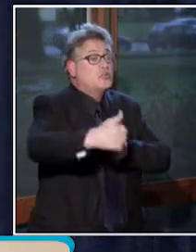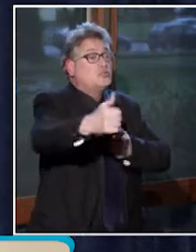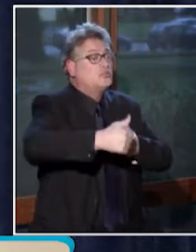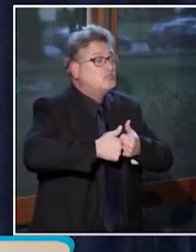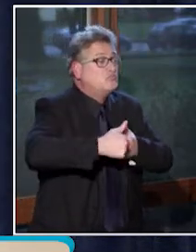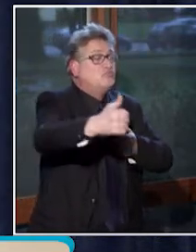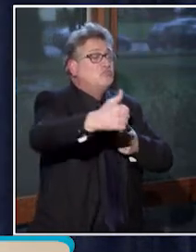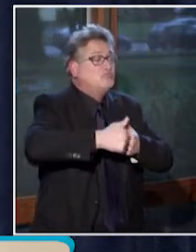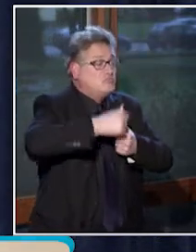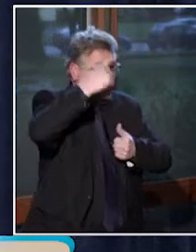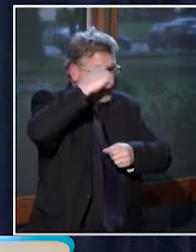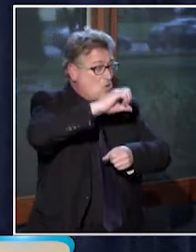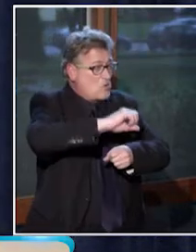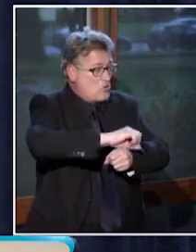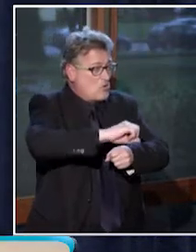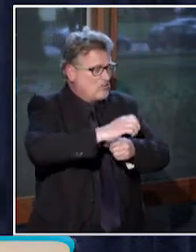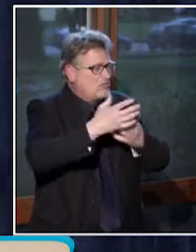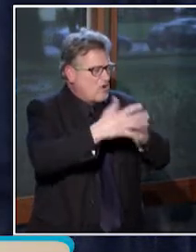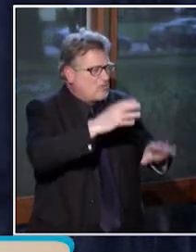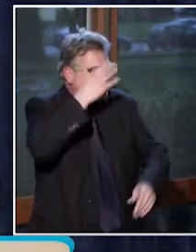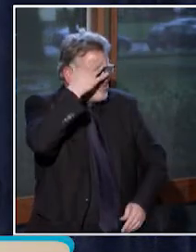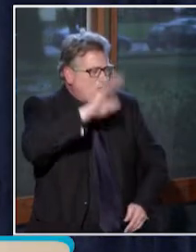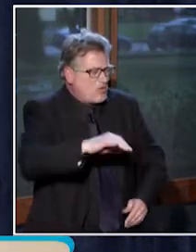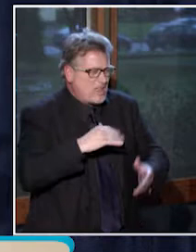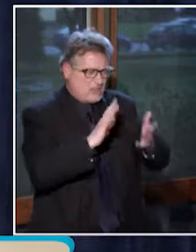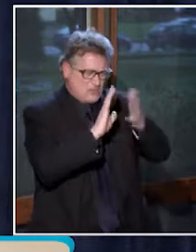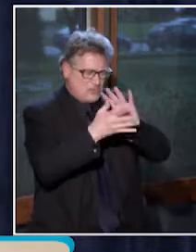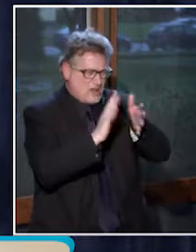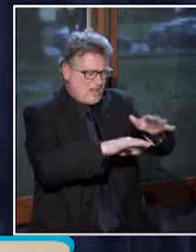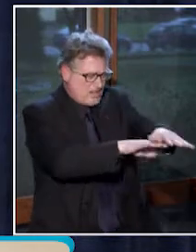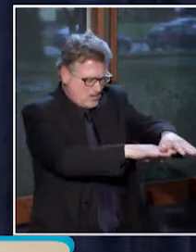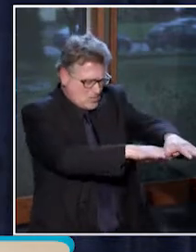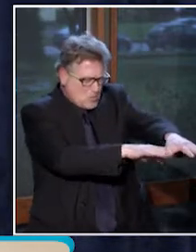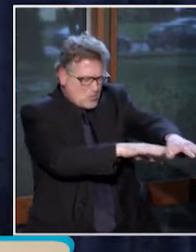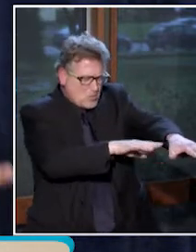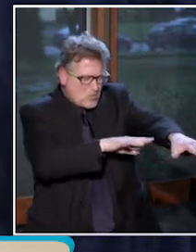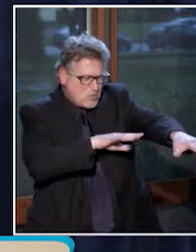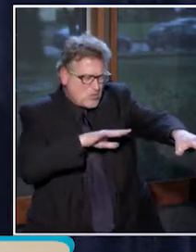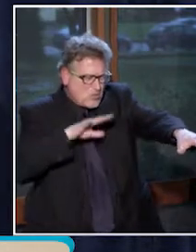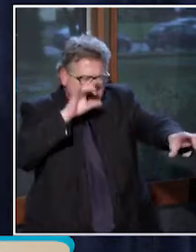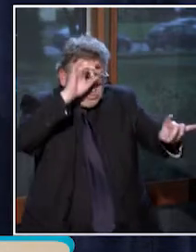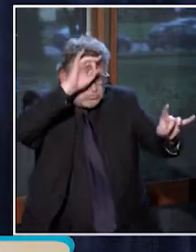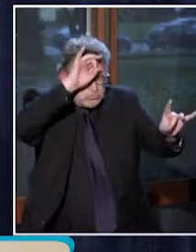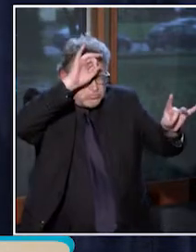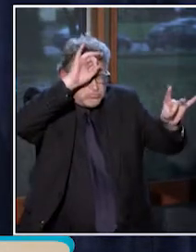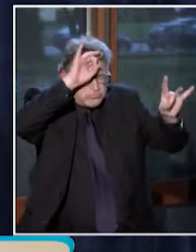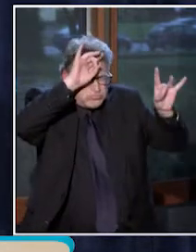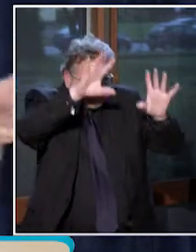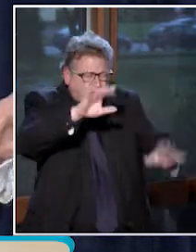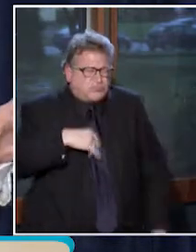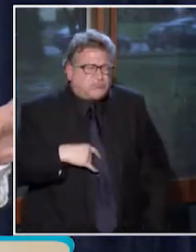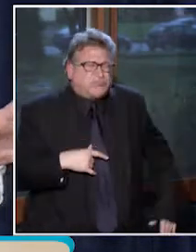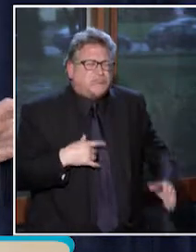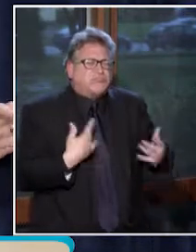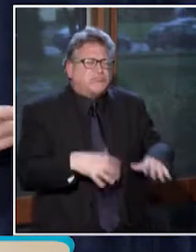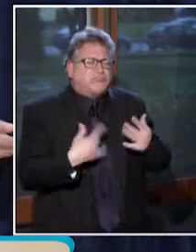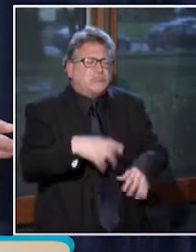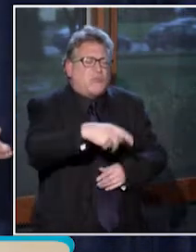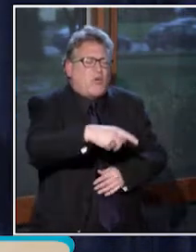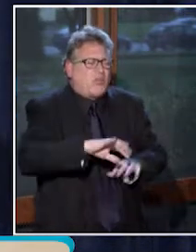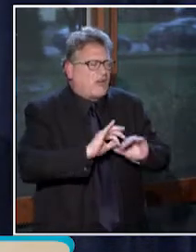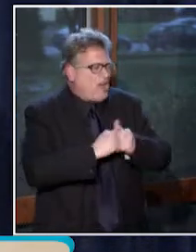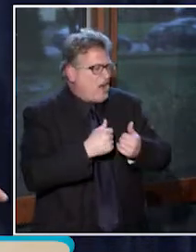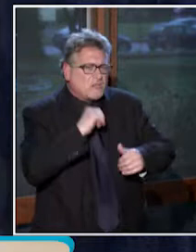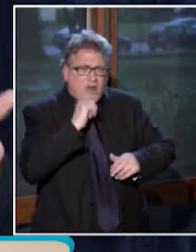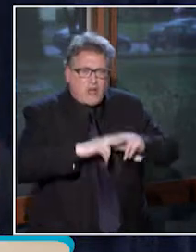understands that traffic is horrific. How are we all going to get around as more and more people move here? We're not building more roads. We're